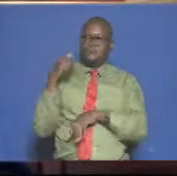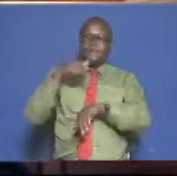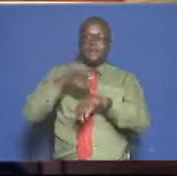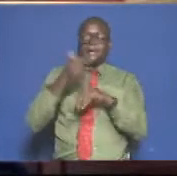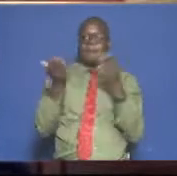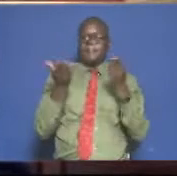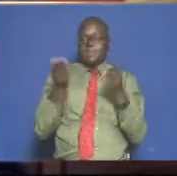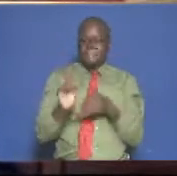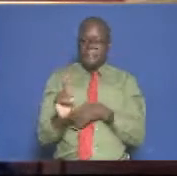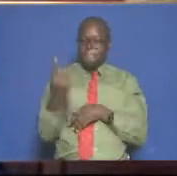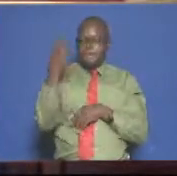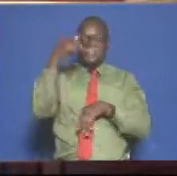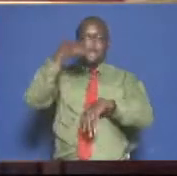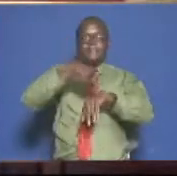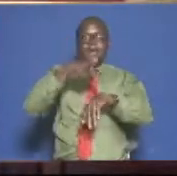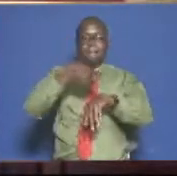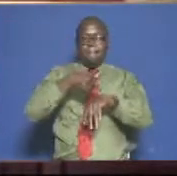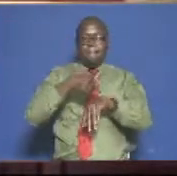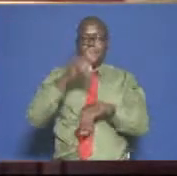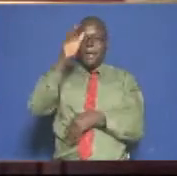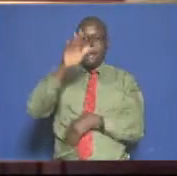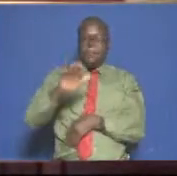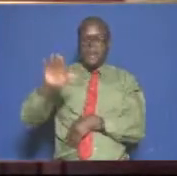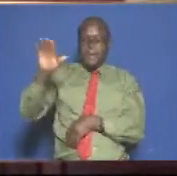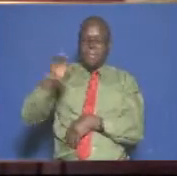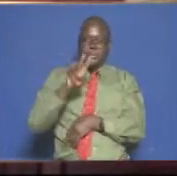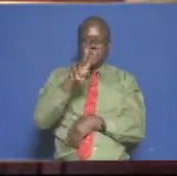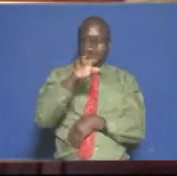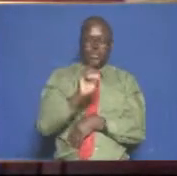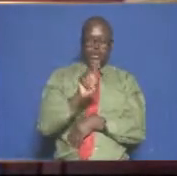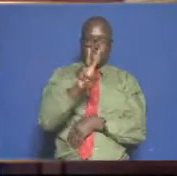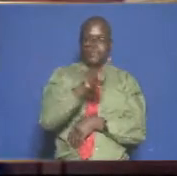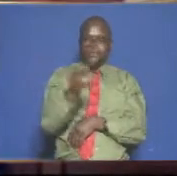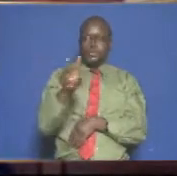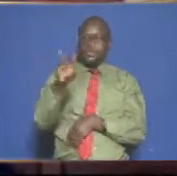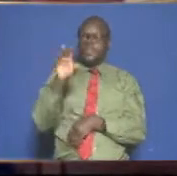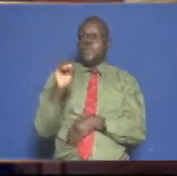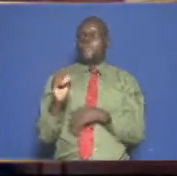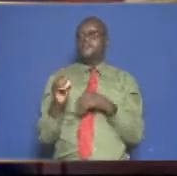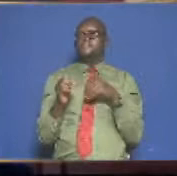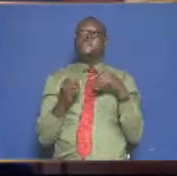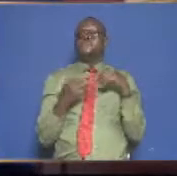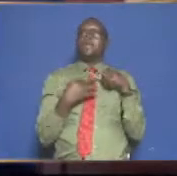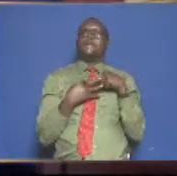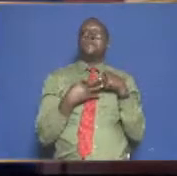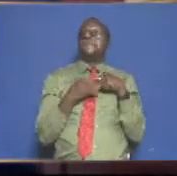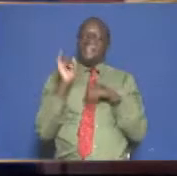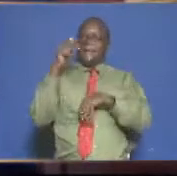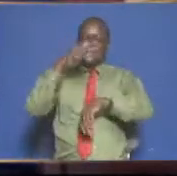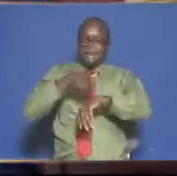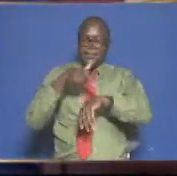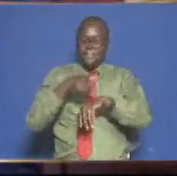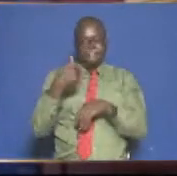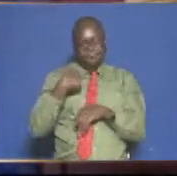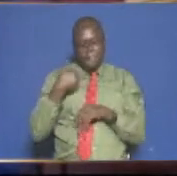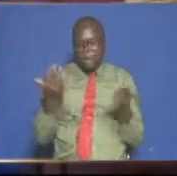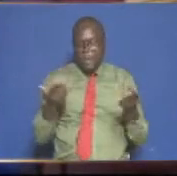his first term in this parliament. Mr. Speaker, at that time, I